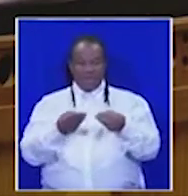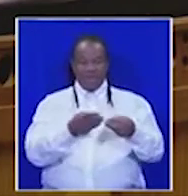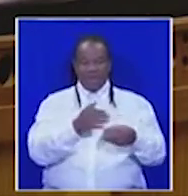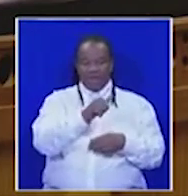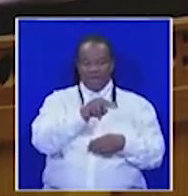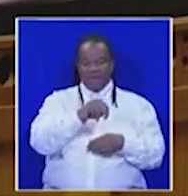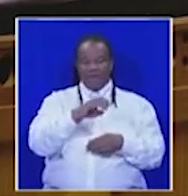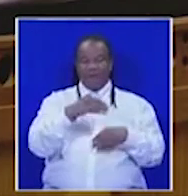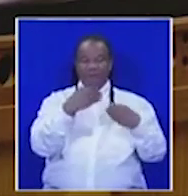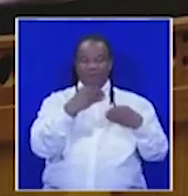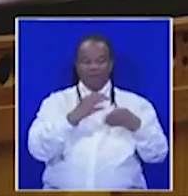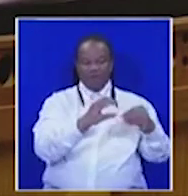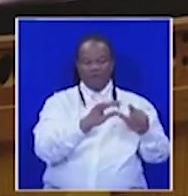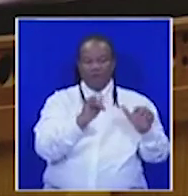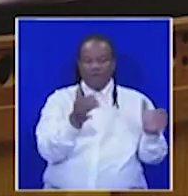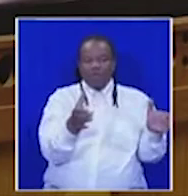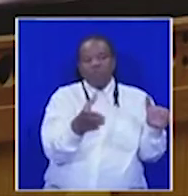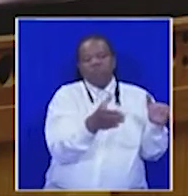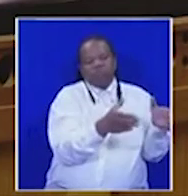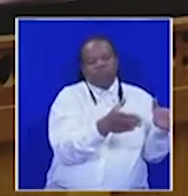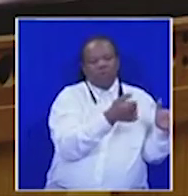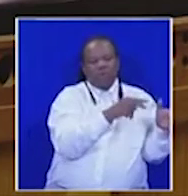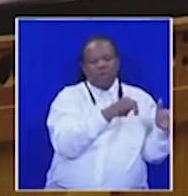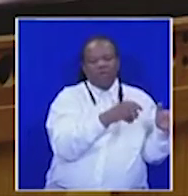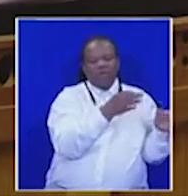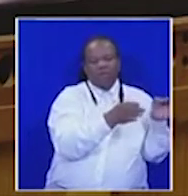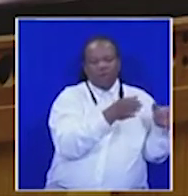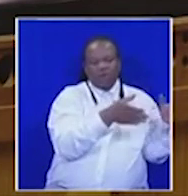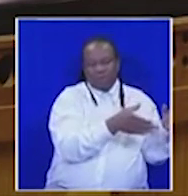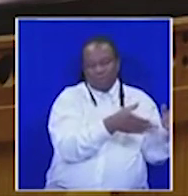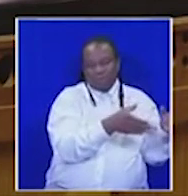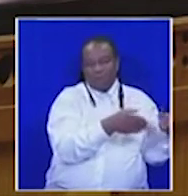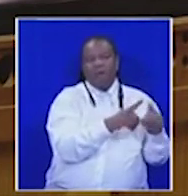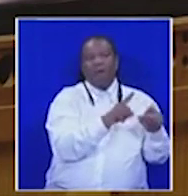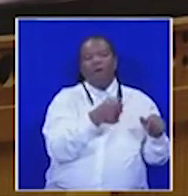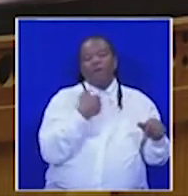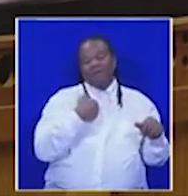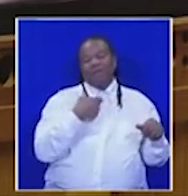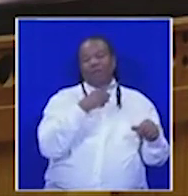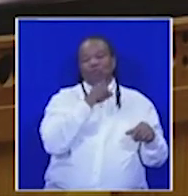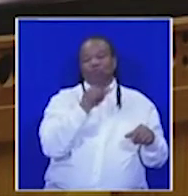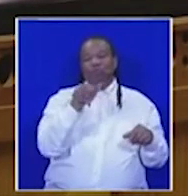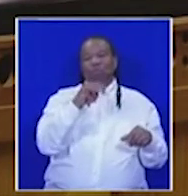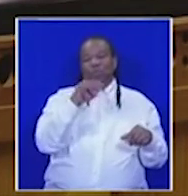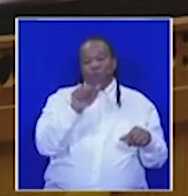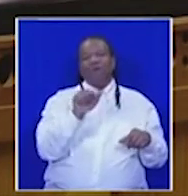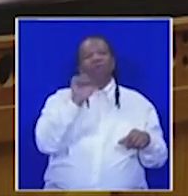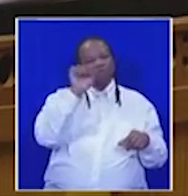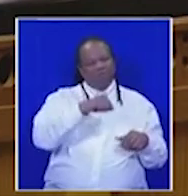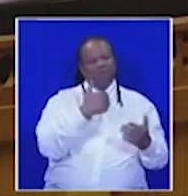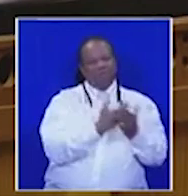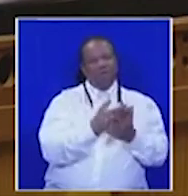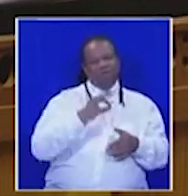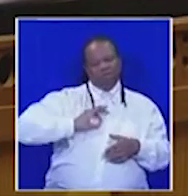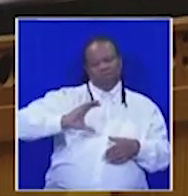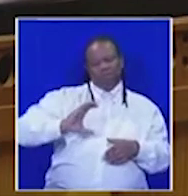few tiny, well-connected ANC elites, usually with the surname Zuma, can get really wealthy. The con